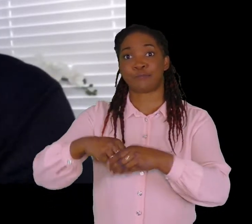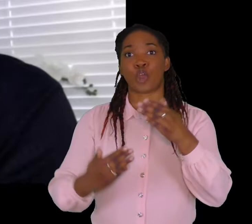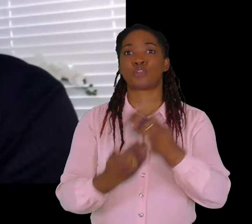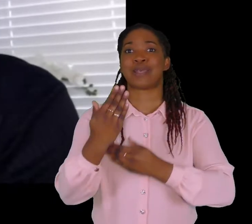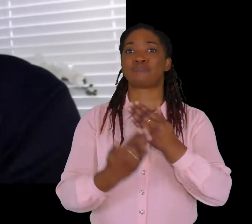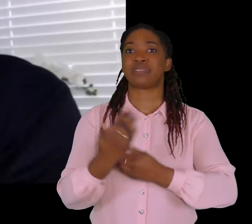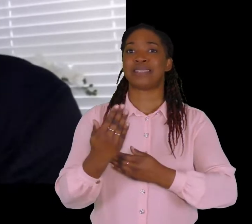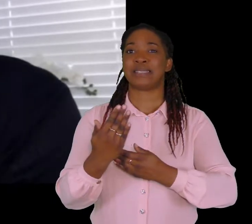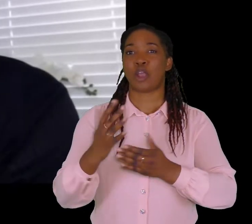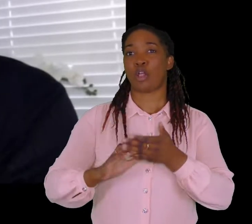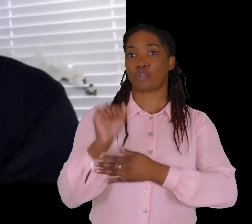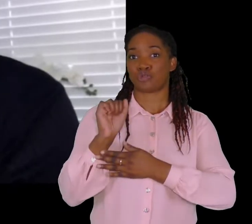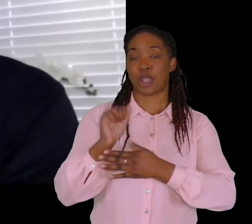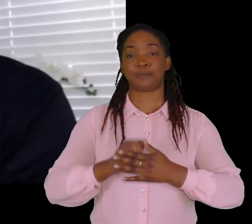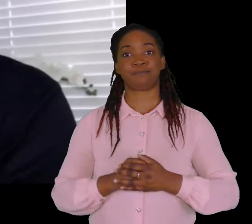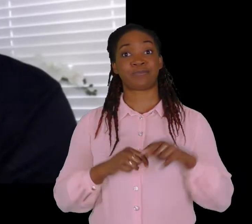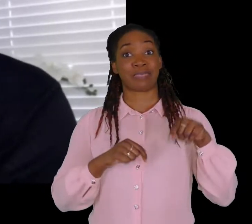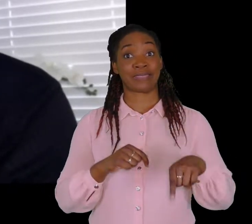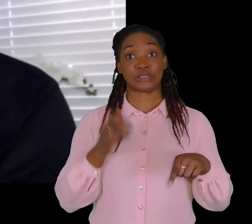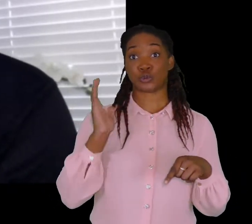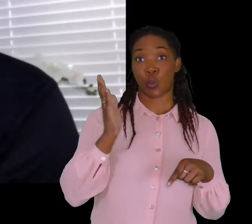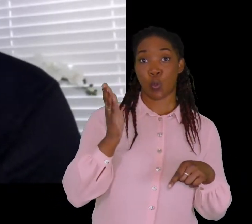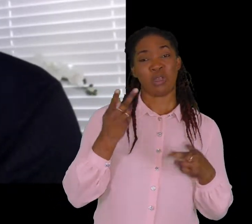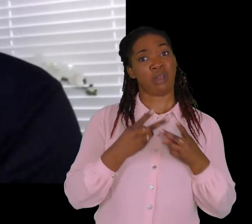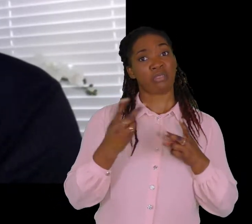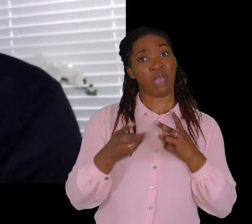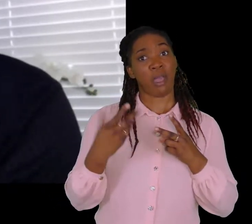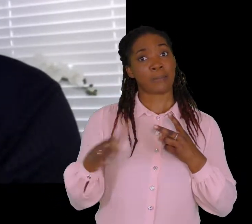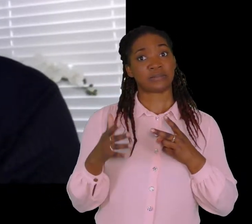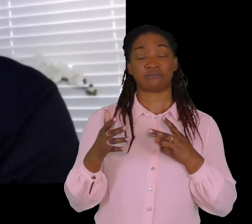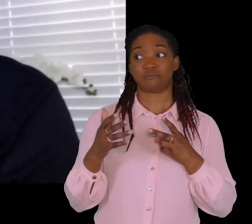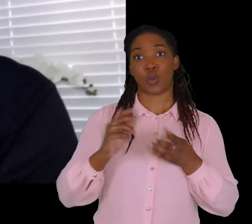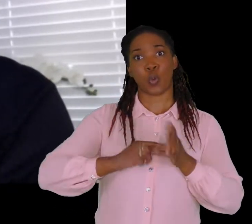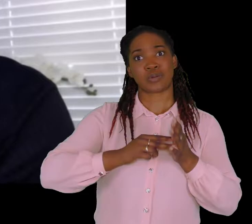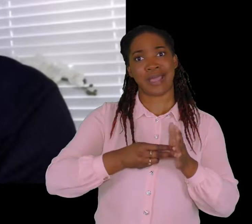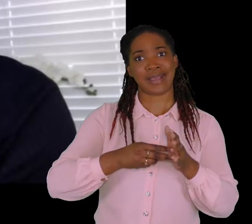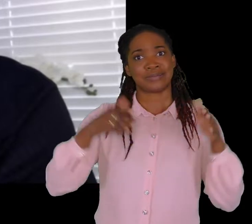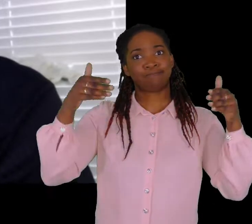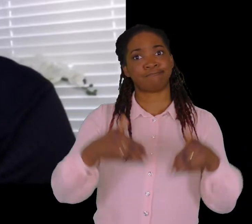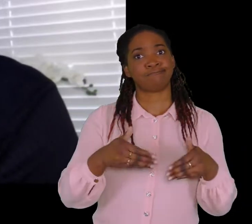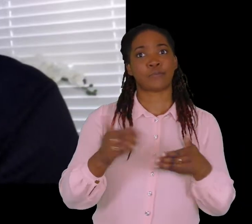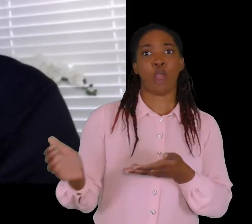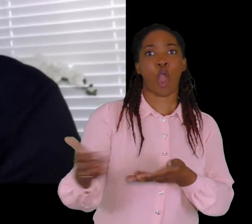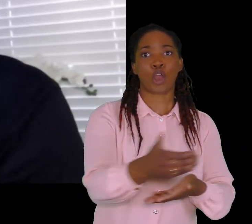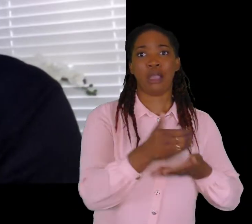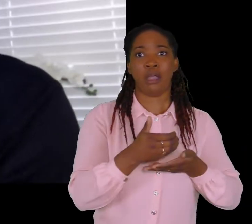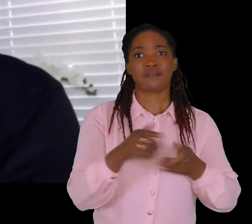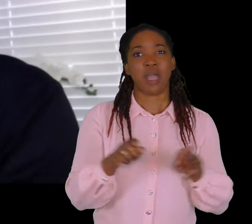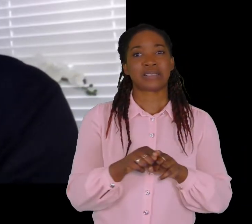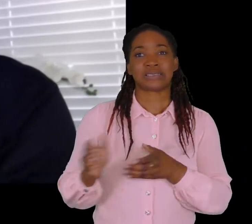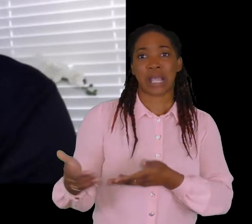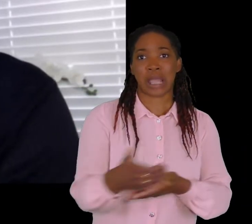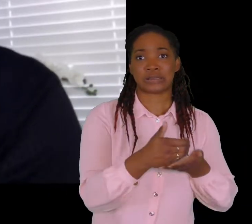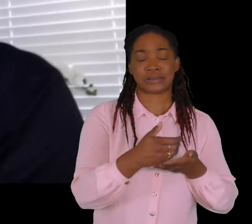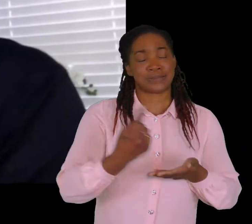culture. In context of this talk and other recent talks which have been organized about archives and collections, I